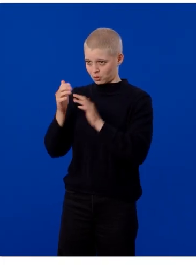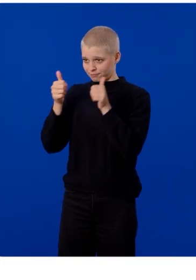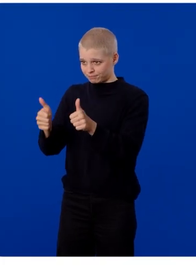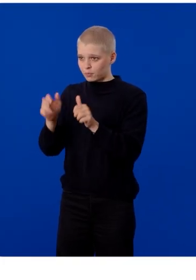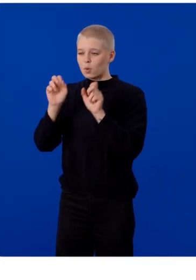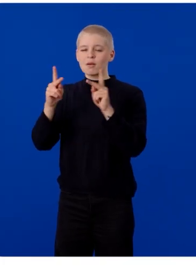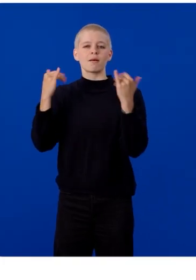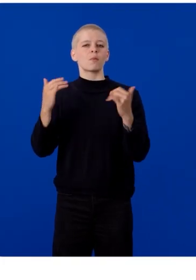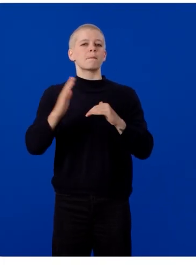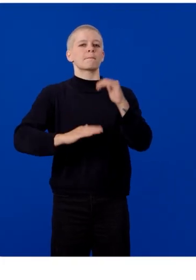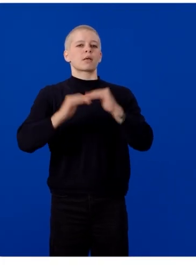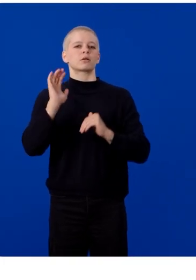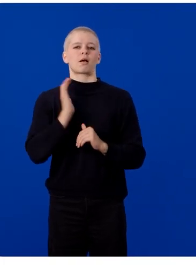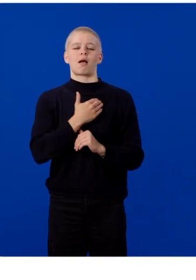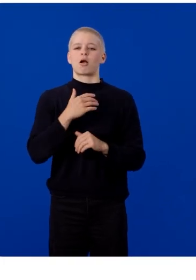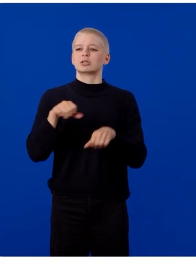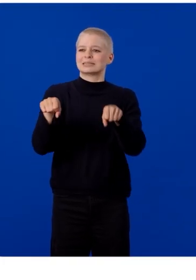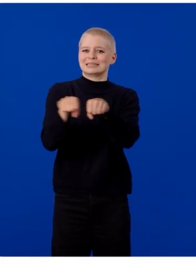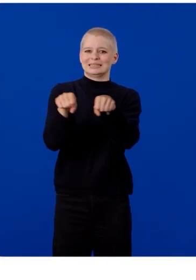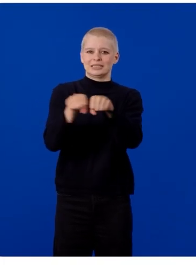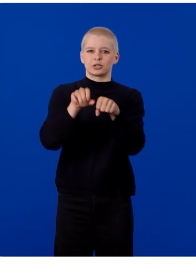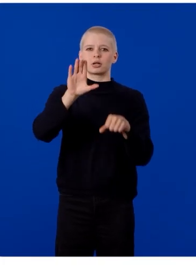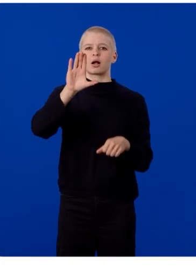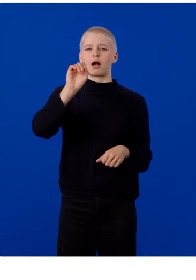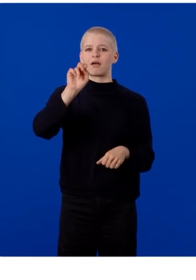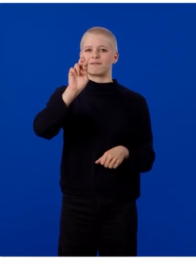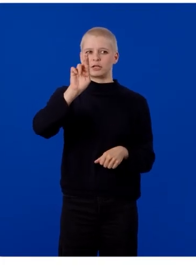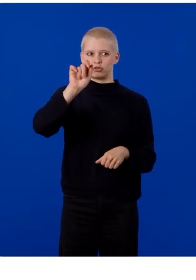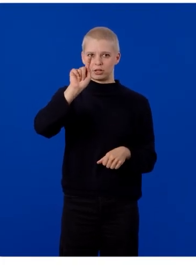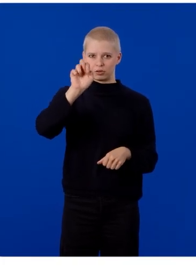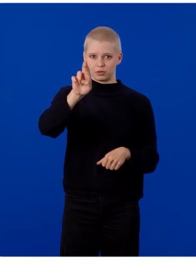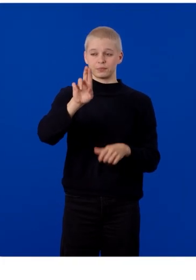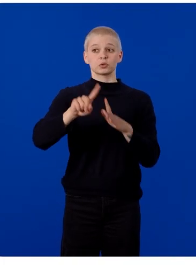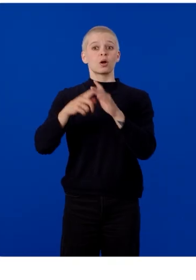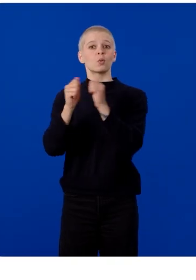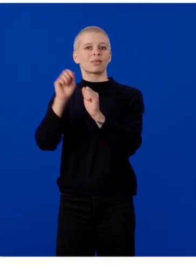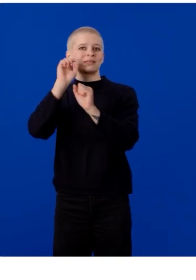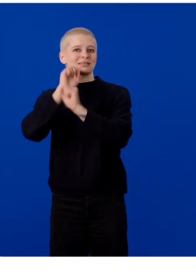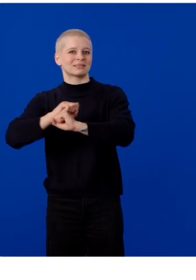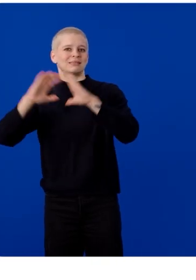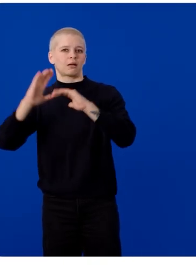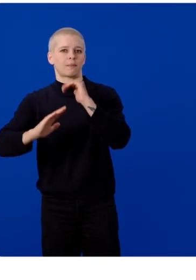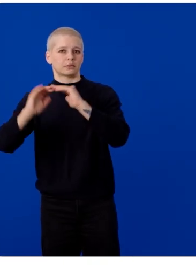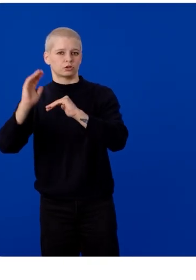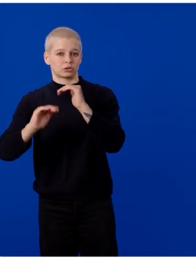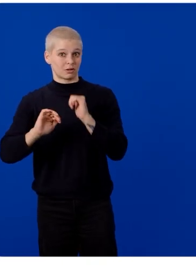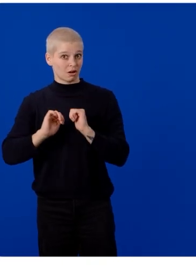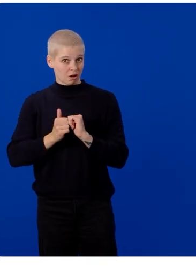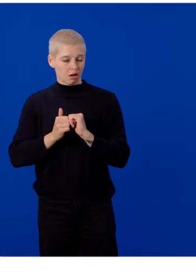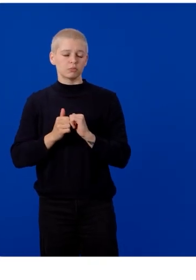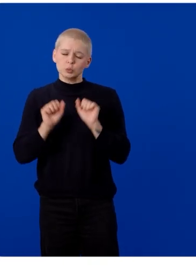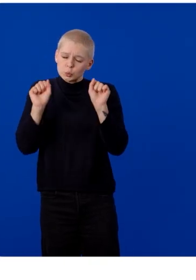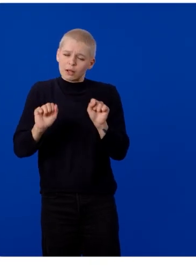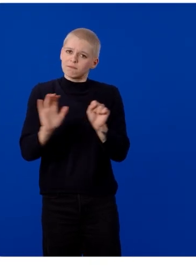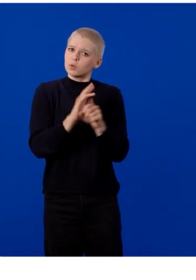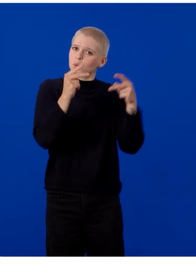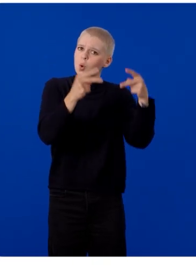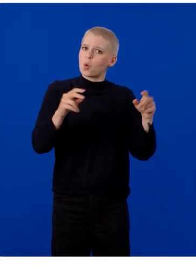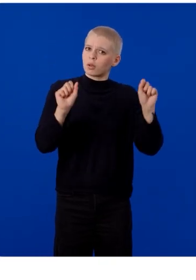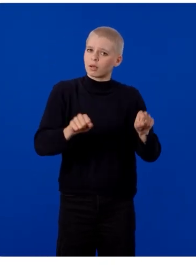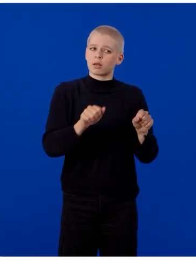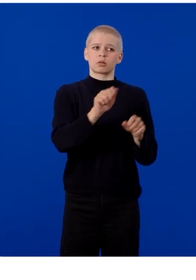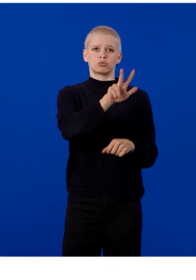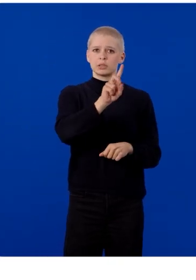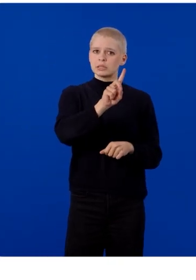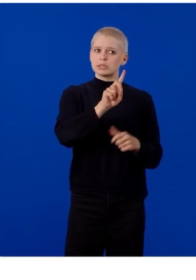sneaker configurator. We will start with scene composition. You can do this entirely in code, with 3D models and